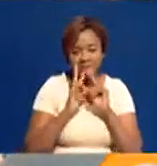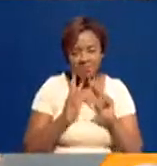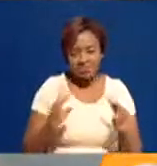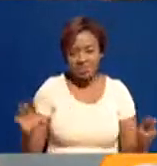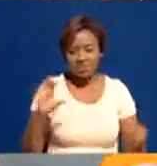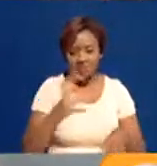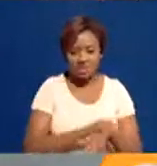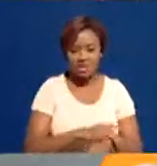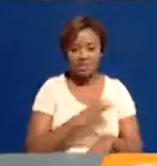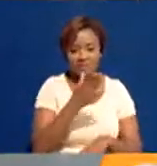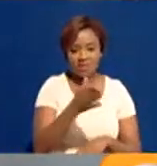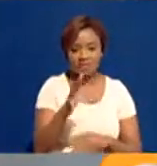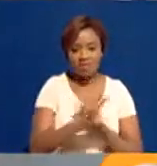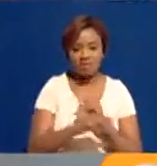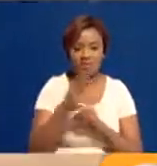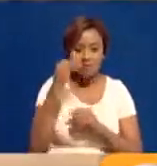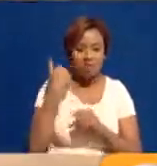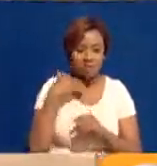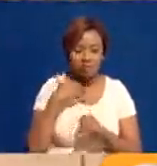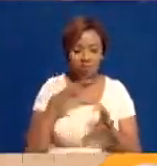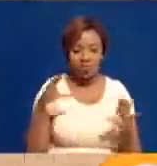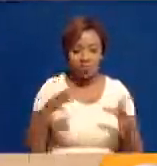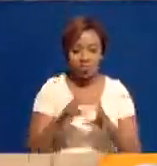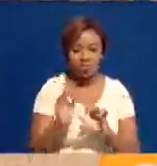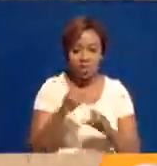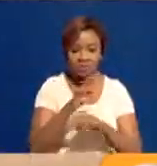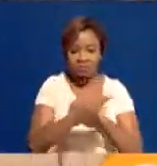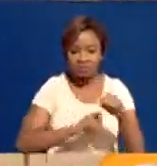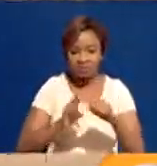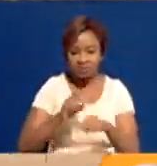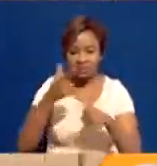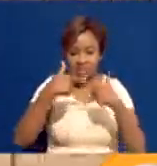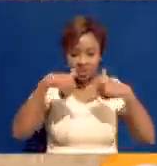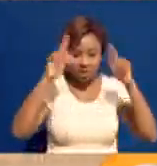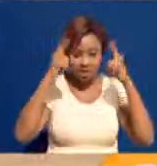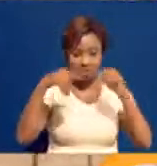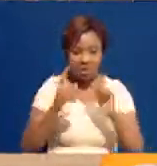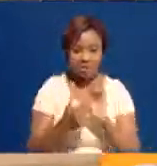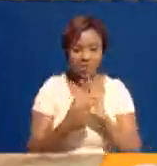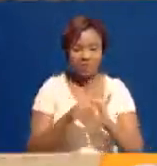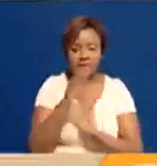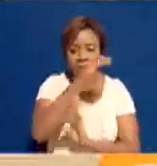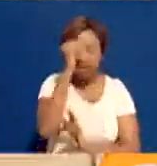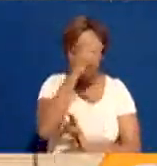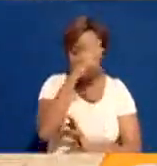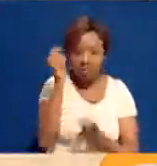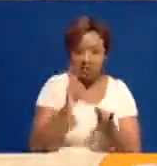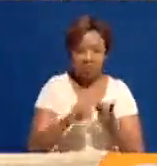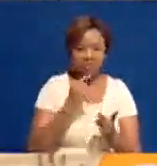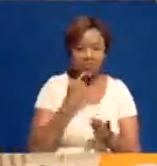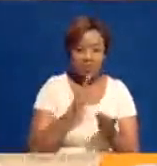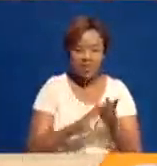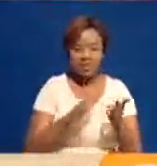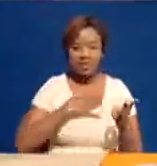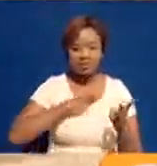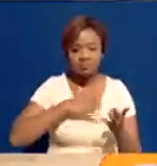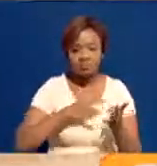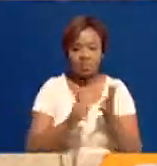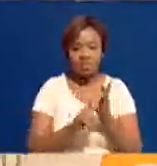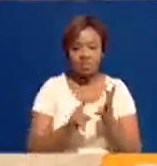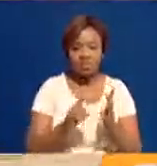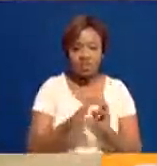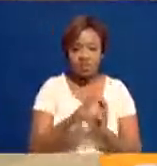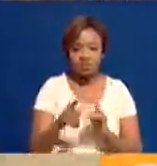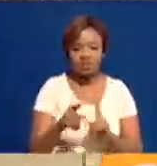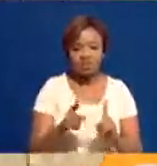brought about by cattle rustling. Turkana, West Pokot, Transoya, Elgeyo Marakwet, hosts Samburu counties took part in